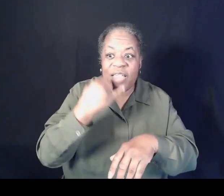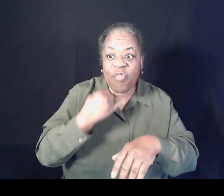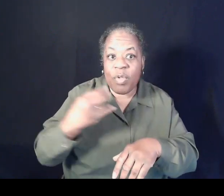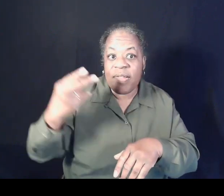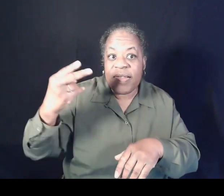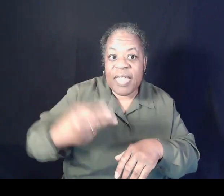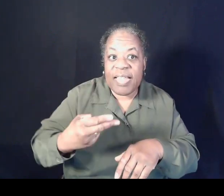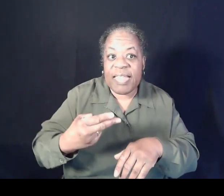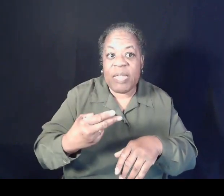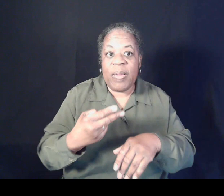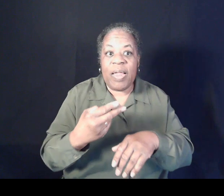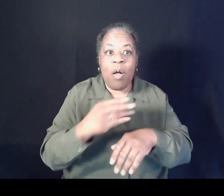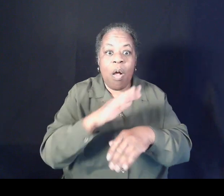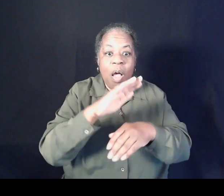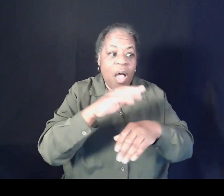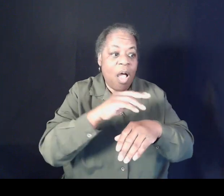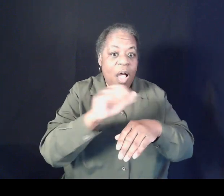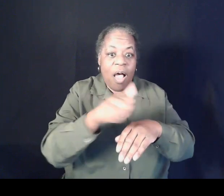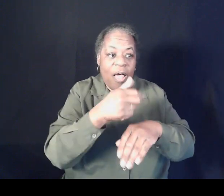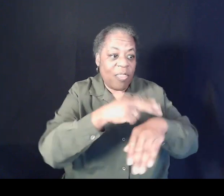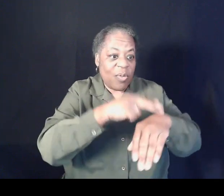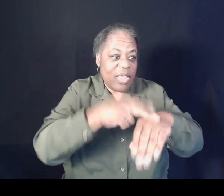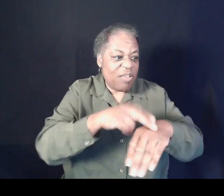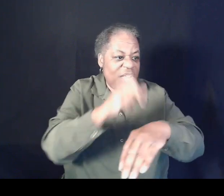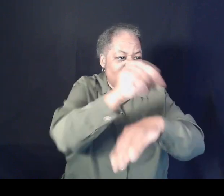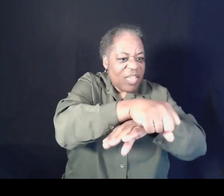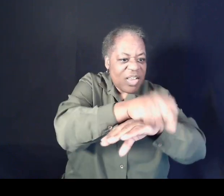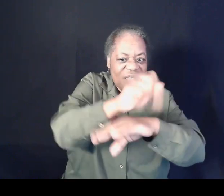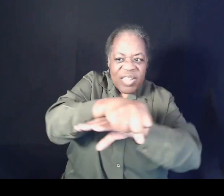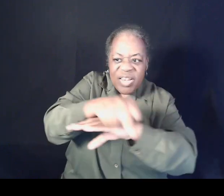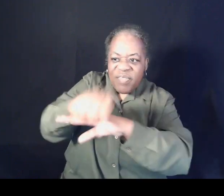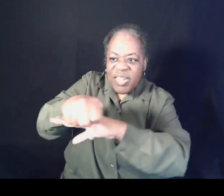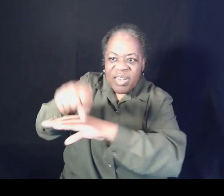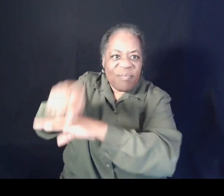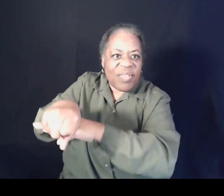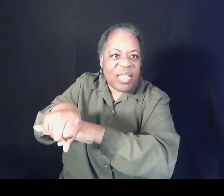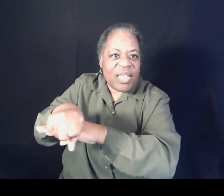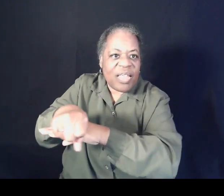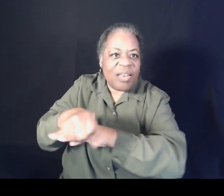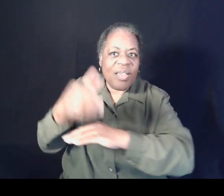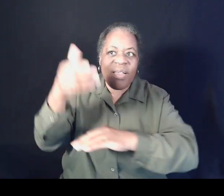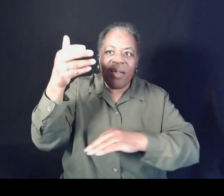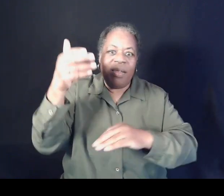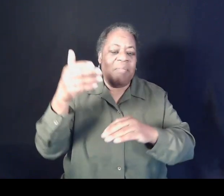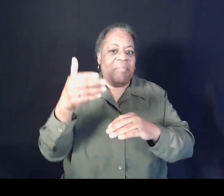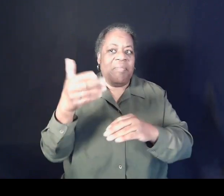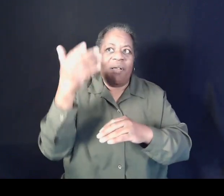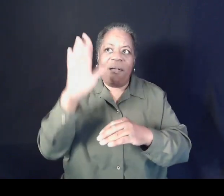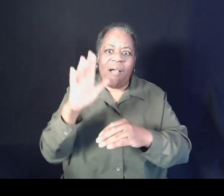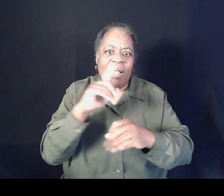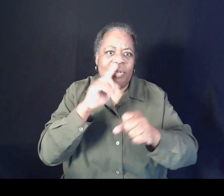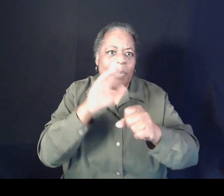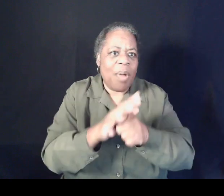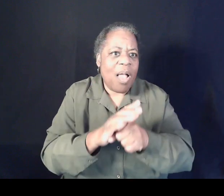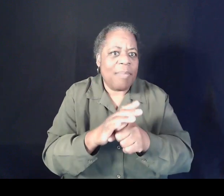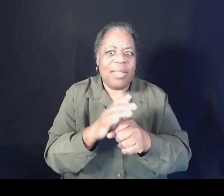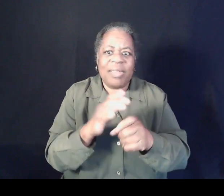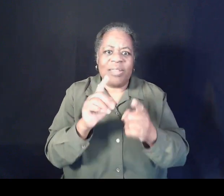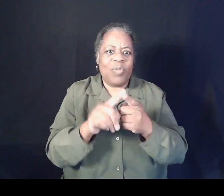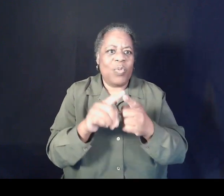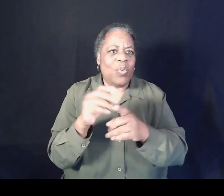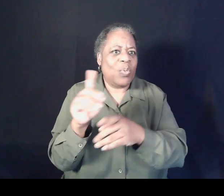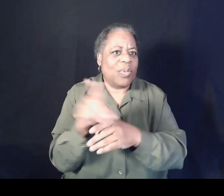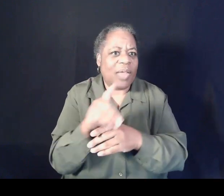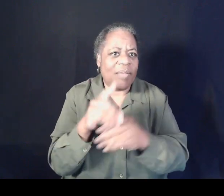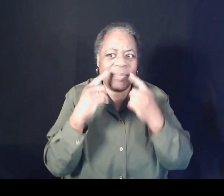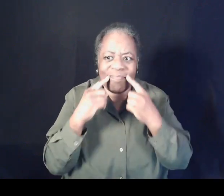of the nation's threats, fulfilling sets of promises that God has made to Abraham and the patriarchs and to David himself.